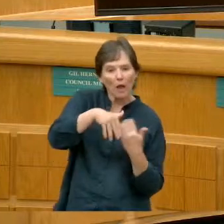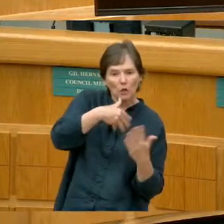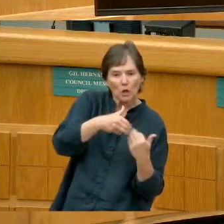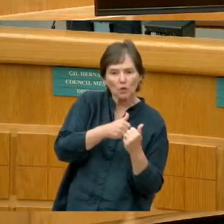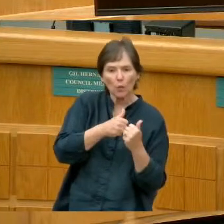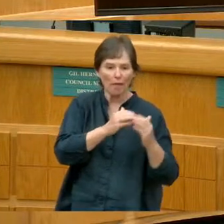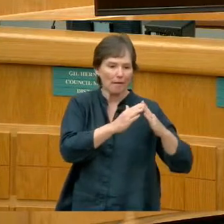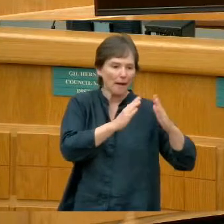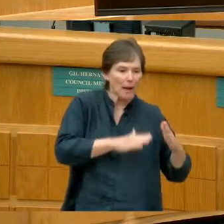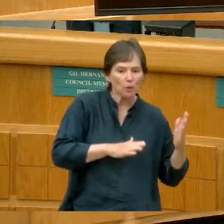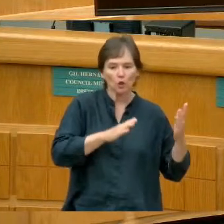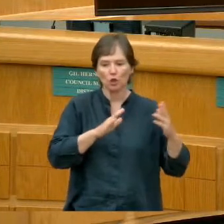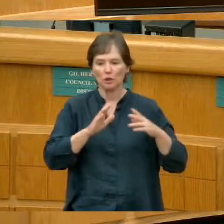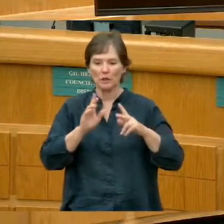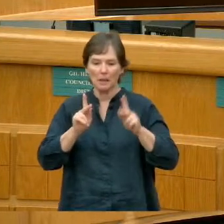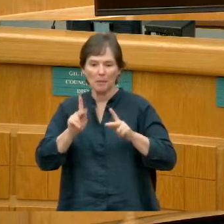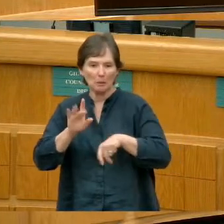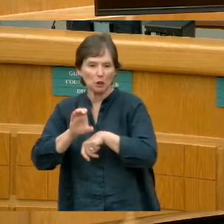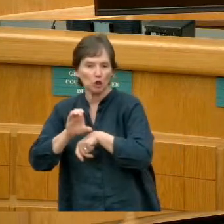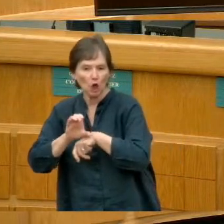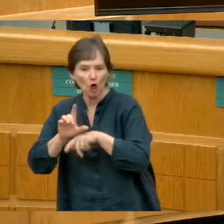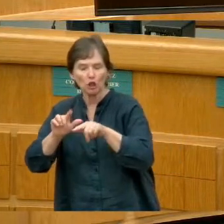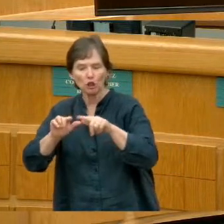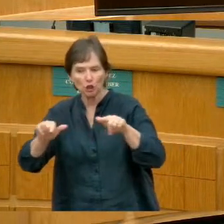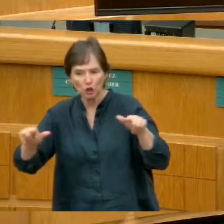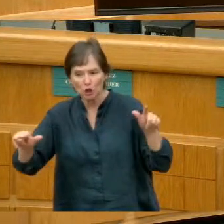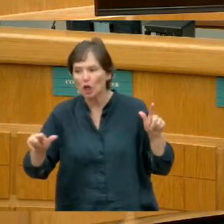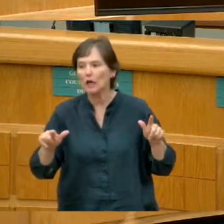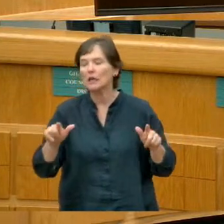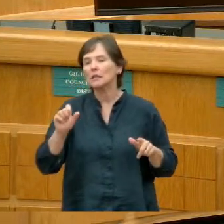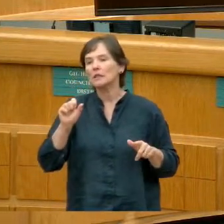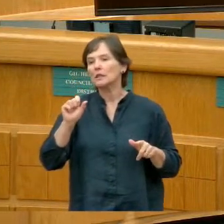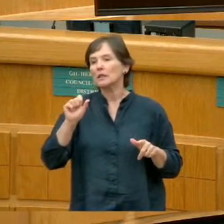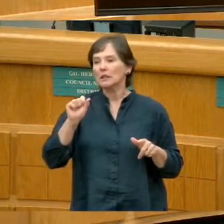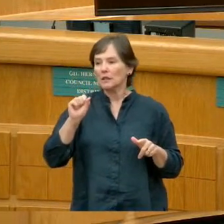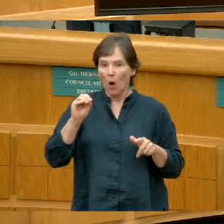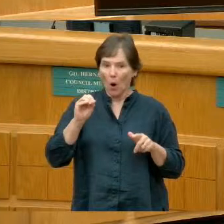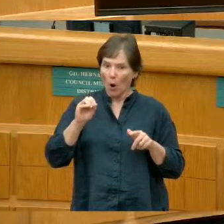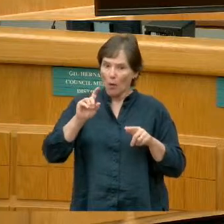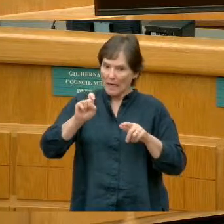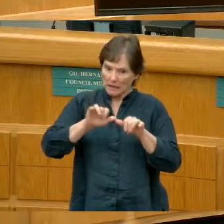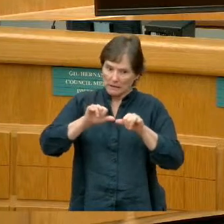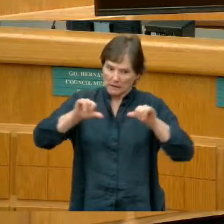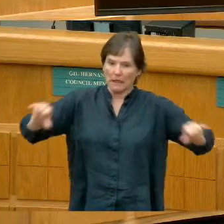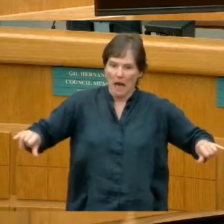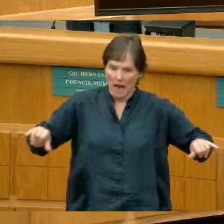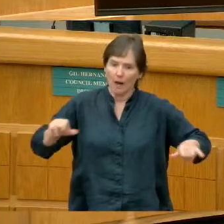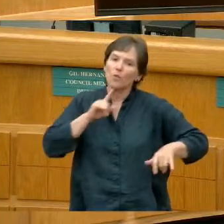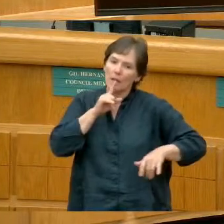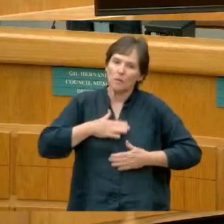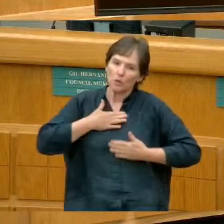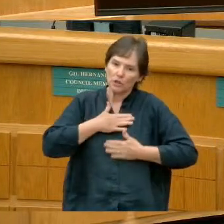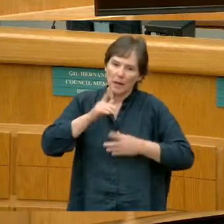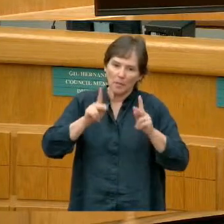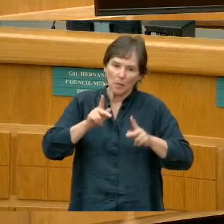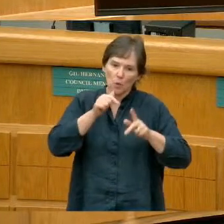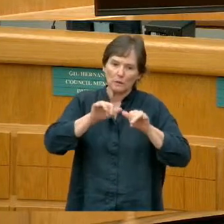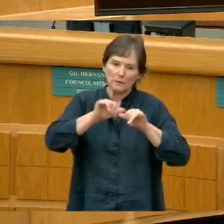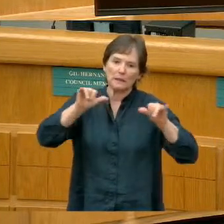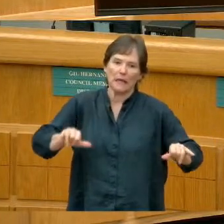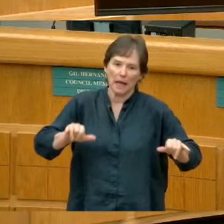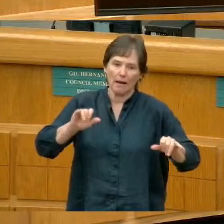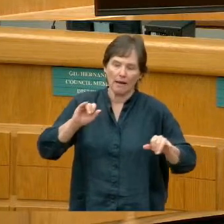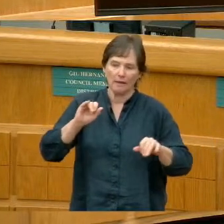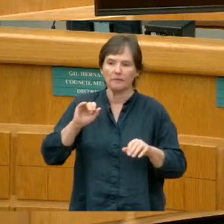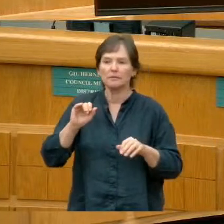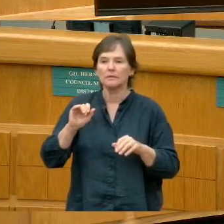and churchgoers, the better. So we appreciate those people watching and you sharing the message with the community. And we appreciate the networks and our